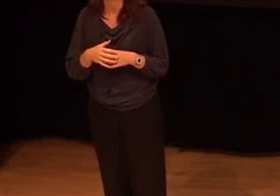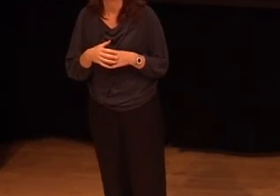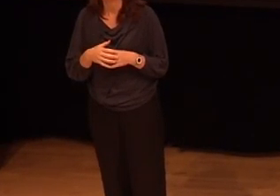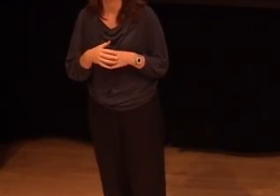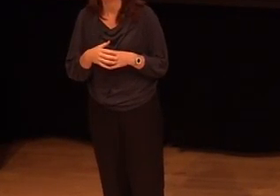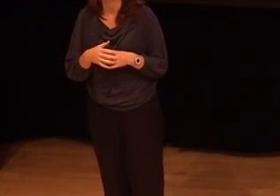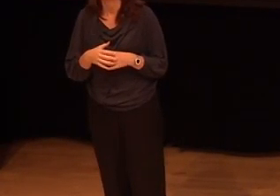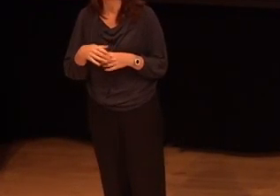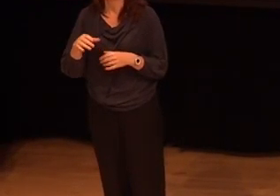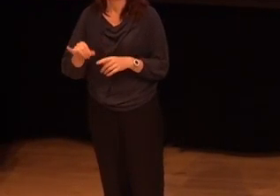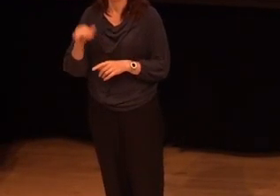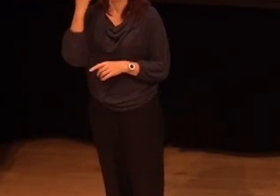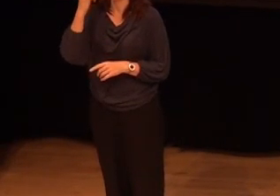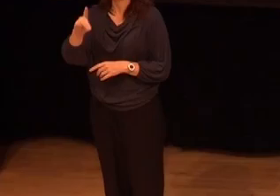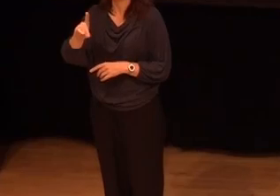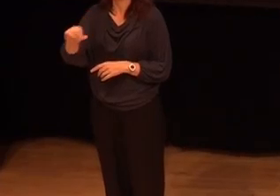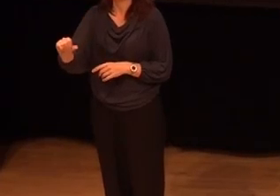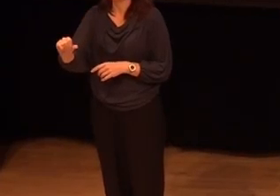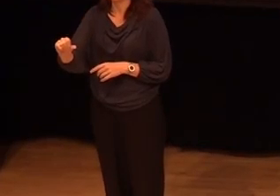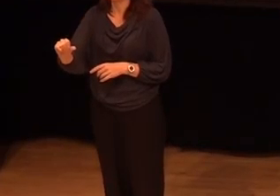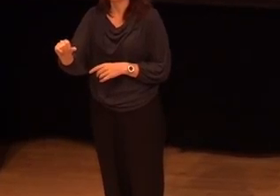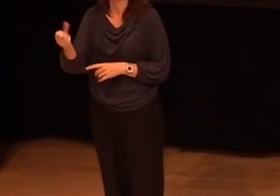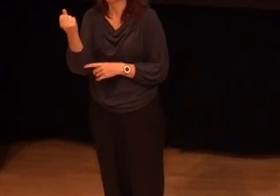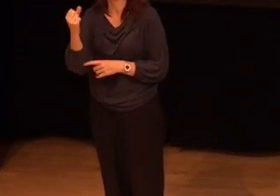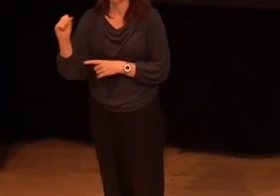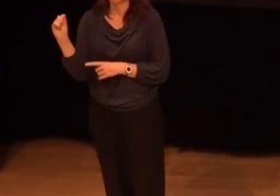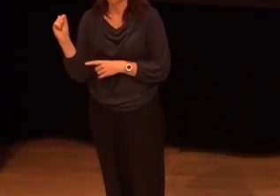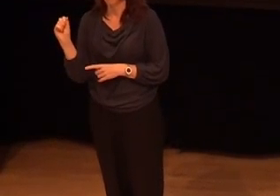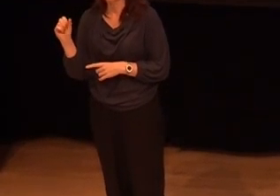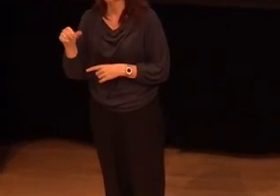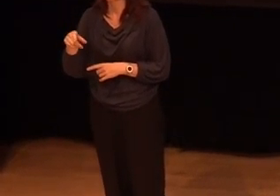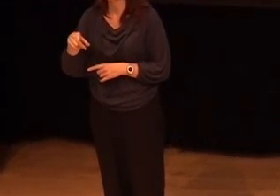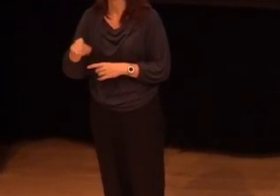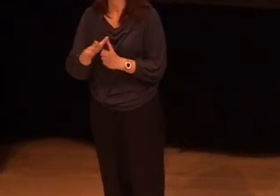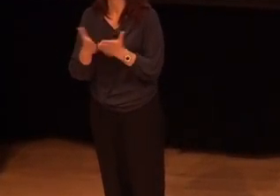The disability movement was attacked in that book from 20 years ago, The Death of Common Sense.